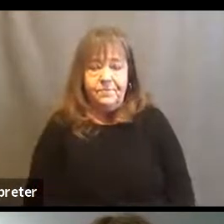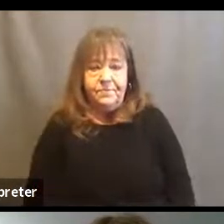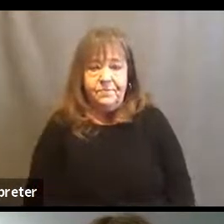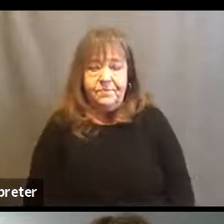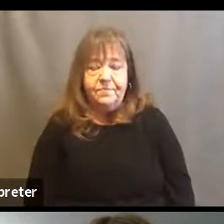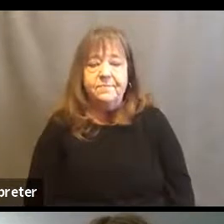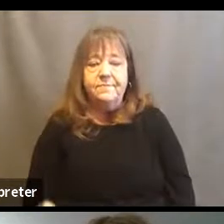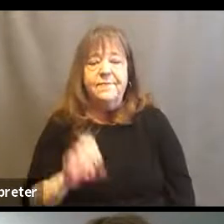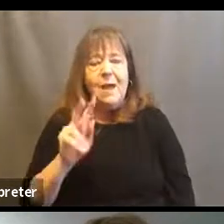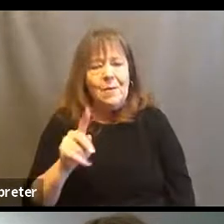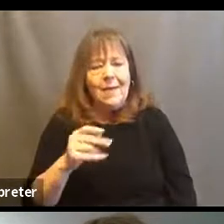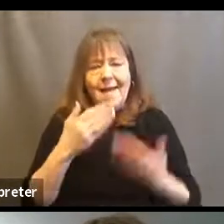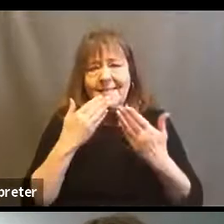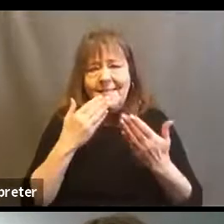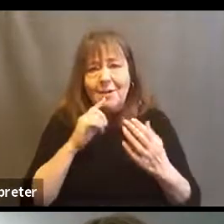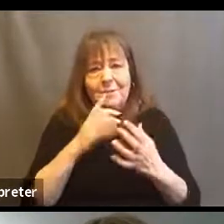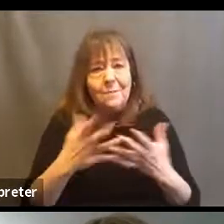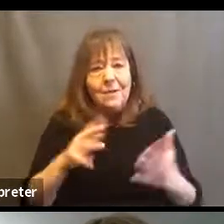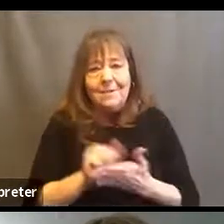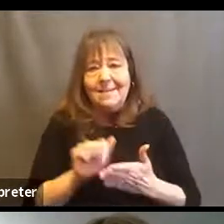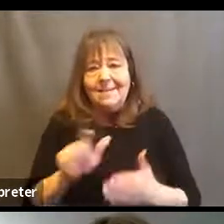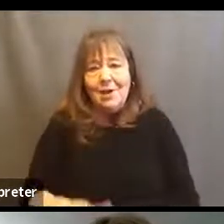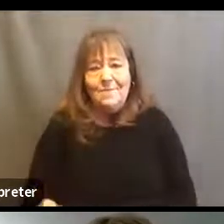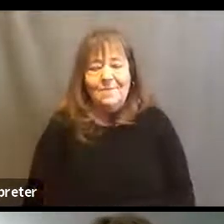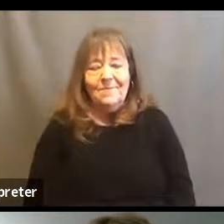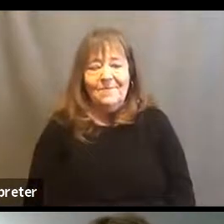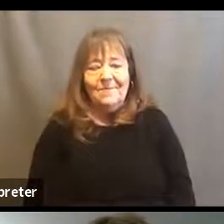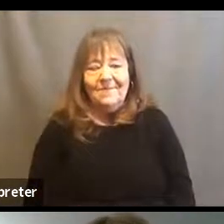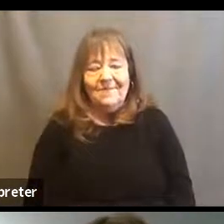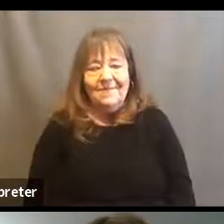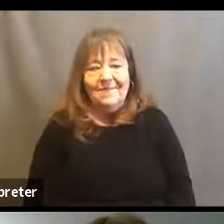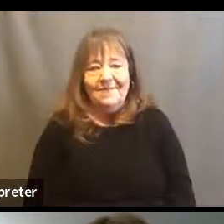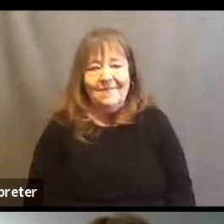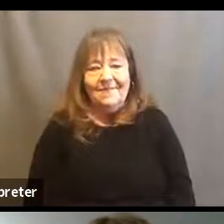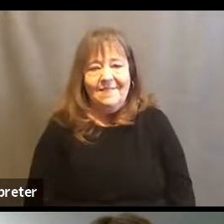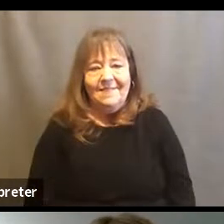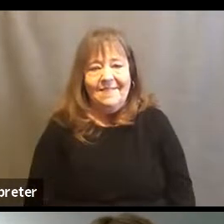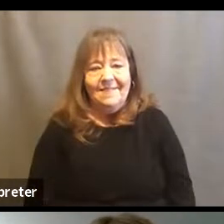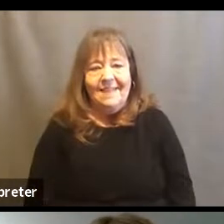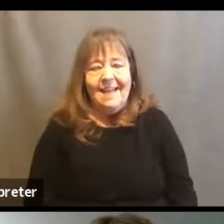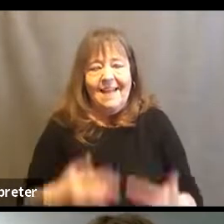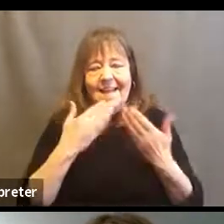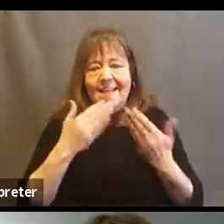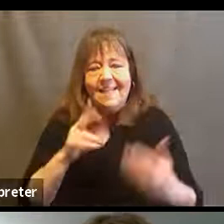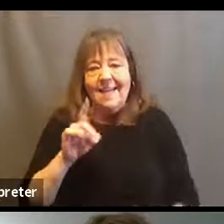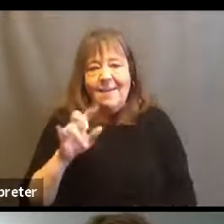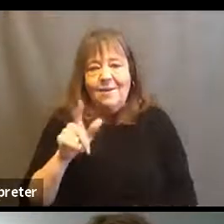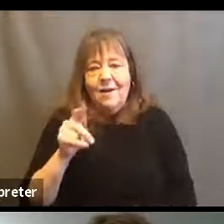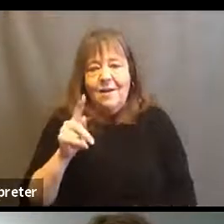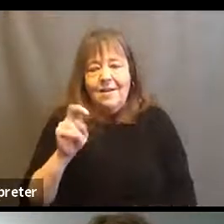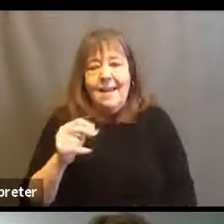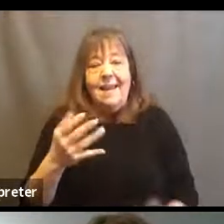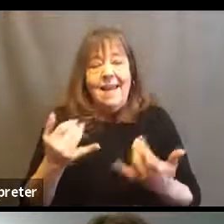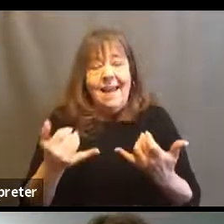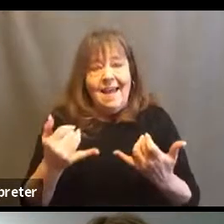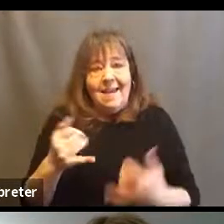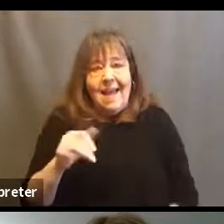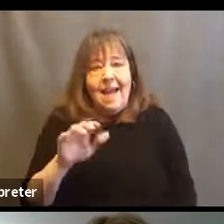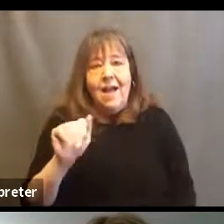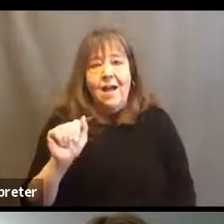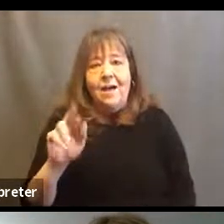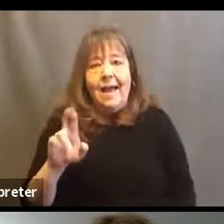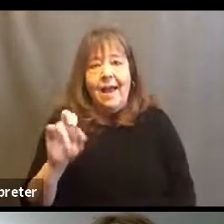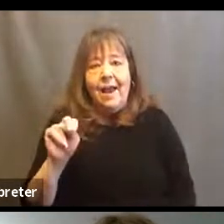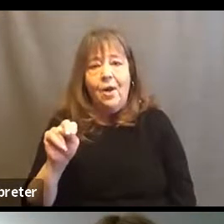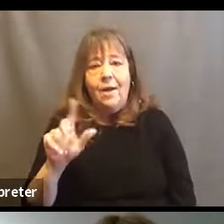Okay, awesome. Thank you so much. That's all the questions that I have today. Thank you for letting me be here. Thank you, Dalton. Let's now go to Aaron Langston